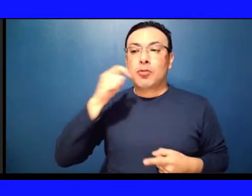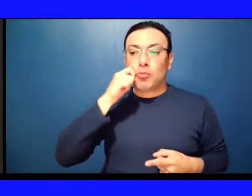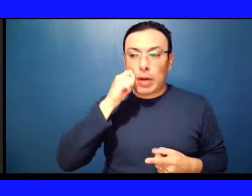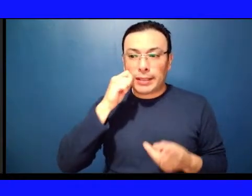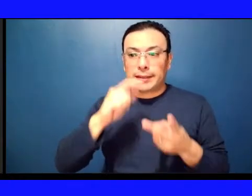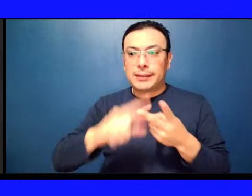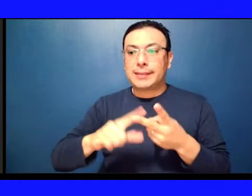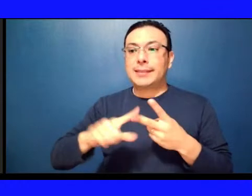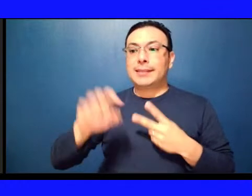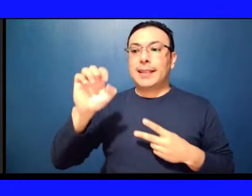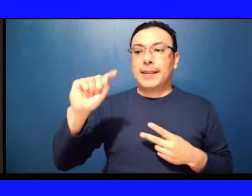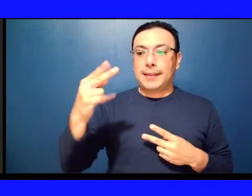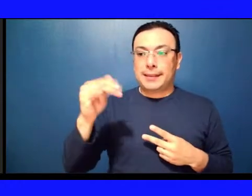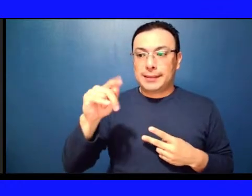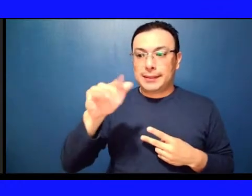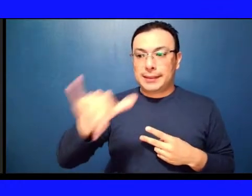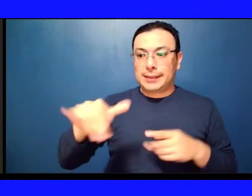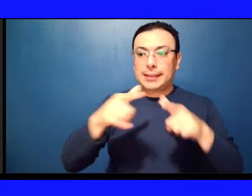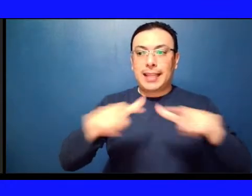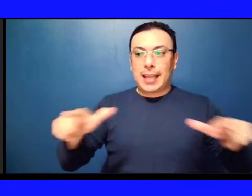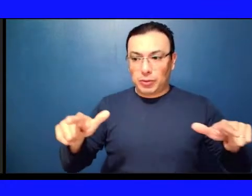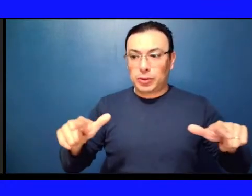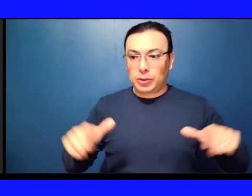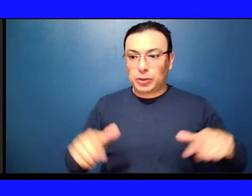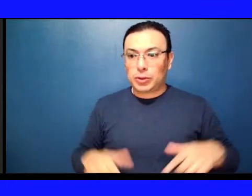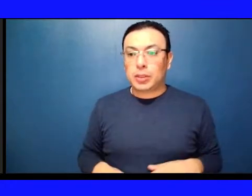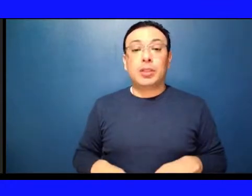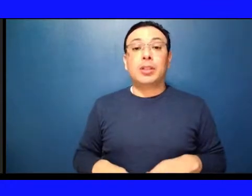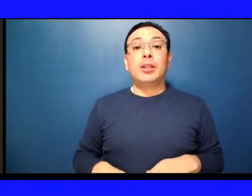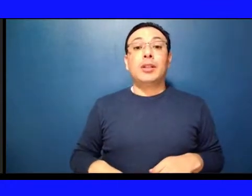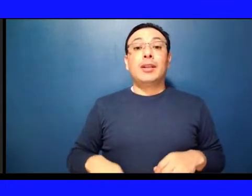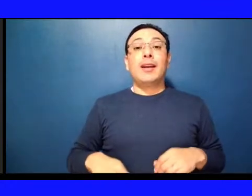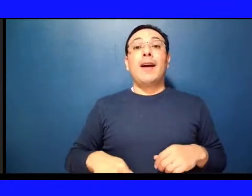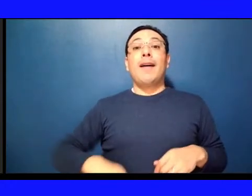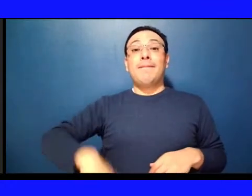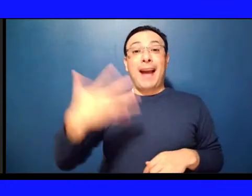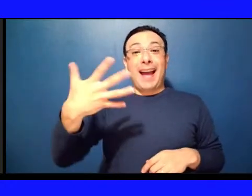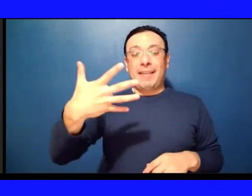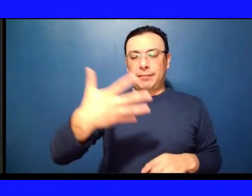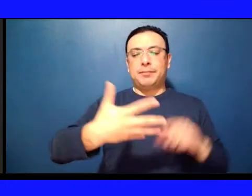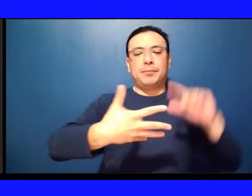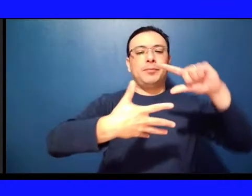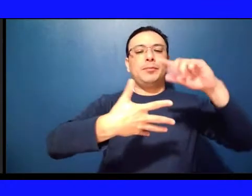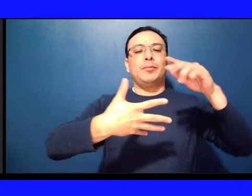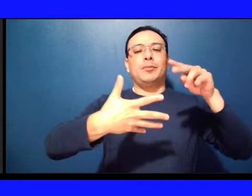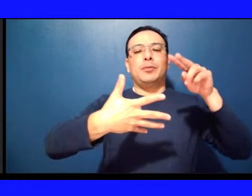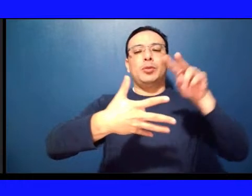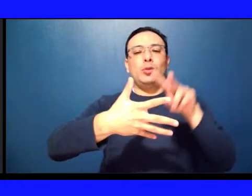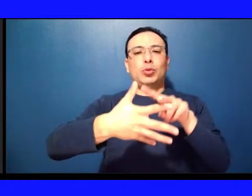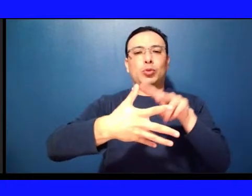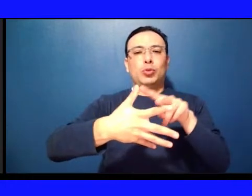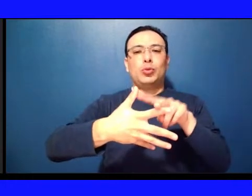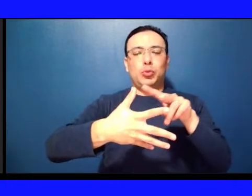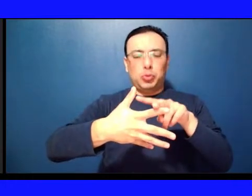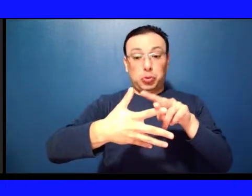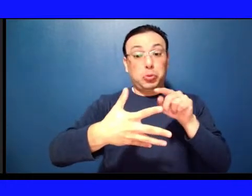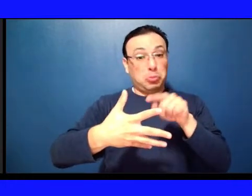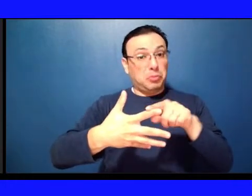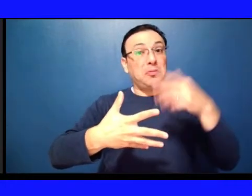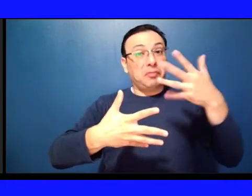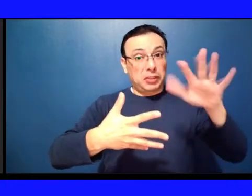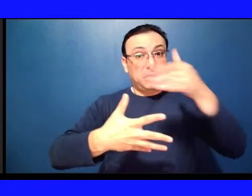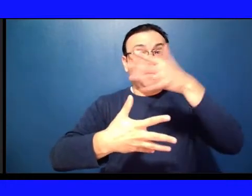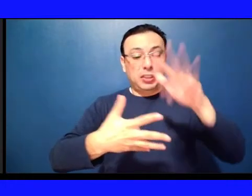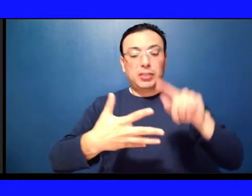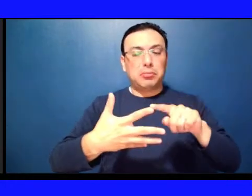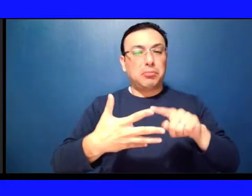target of 30, which is excellent. And then we continue to work on getting a baseline for the percentage of new physician